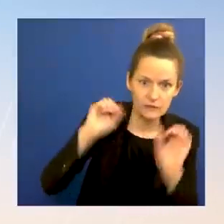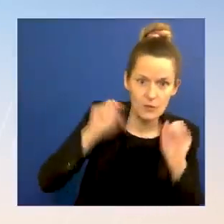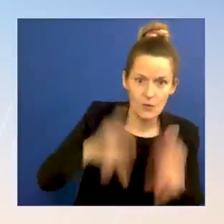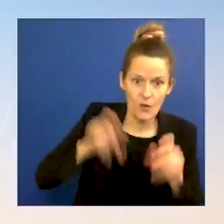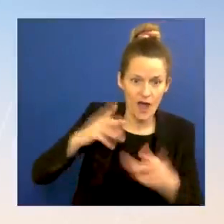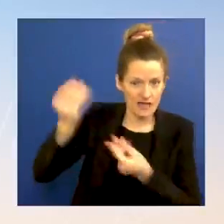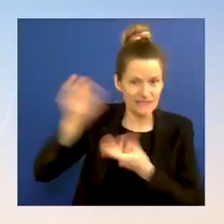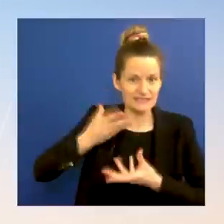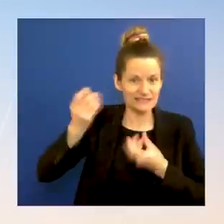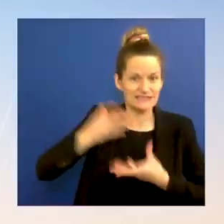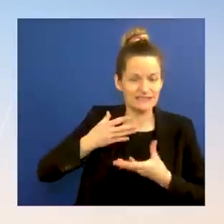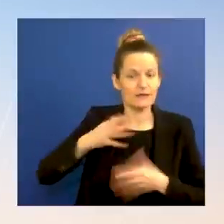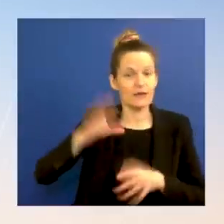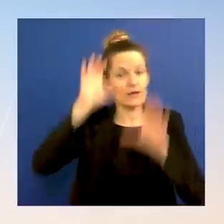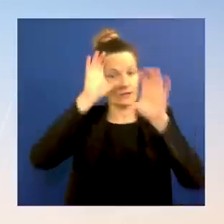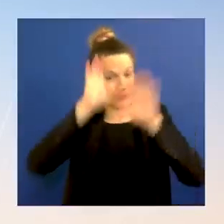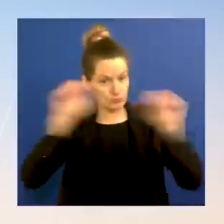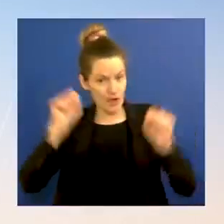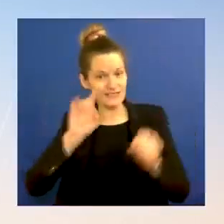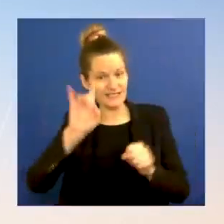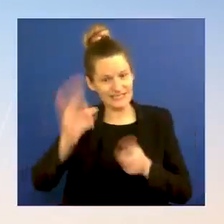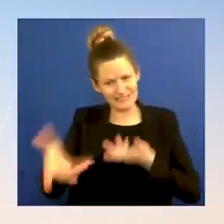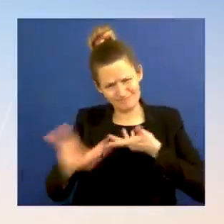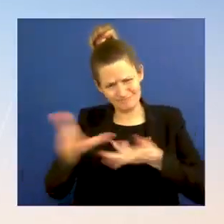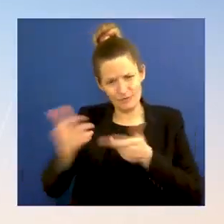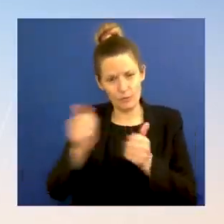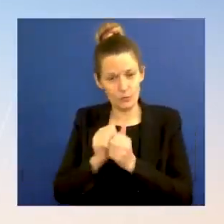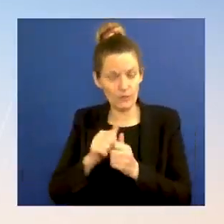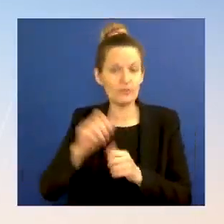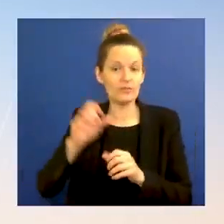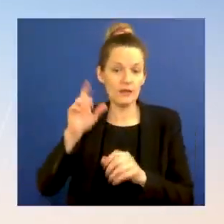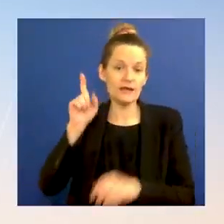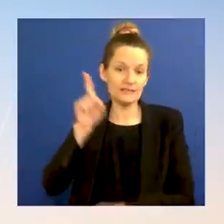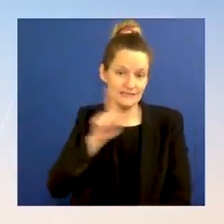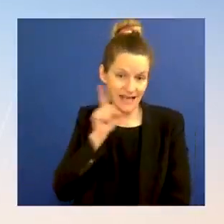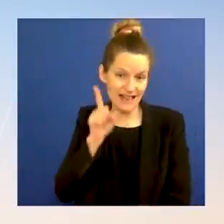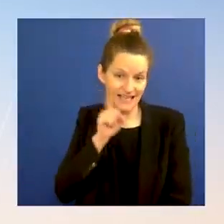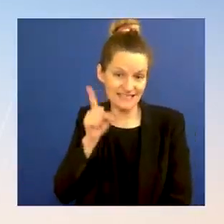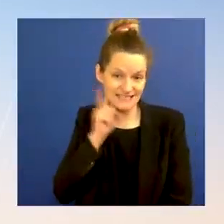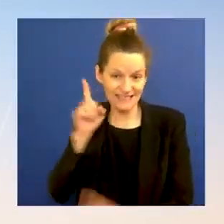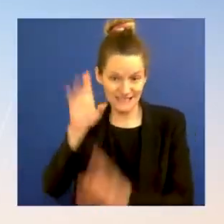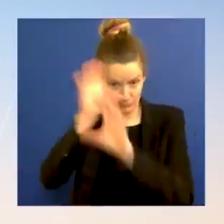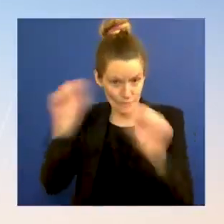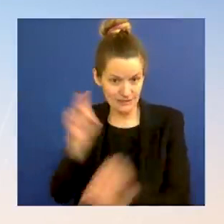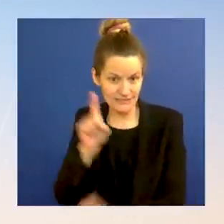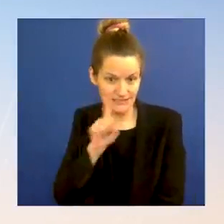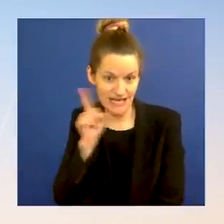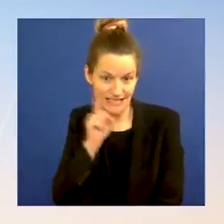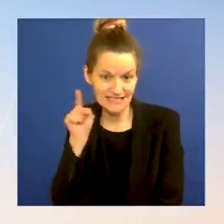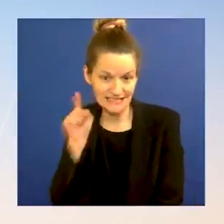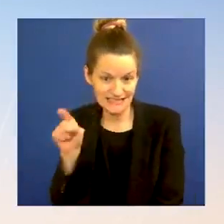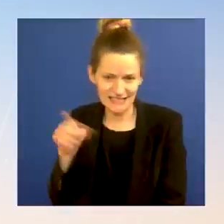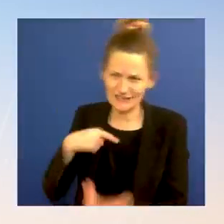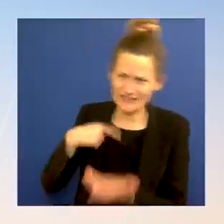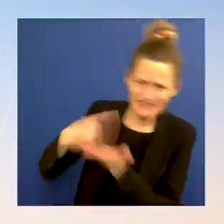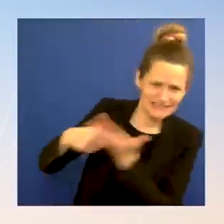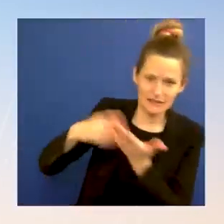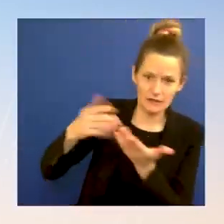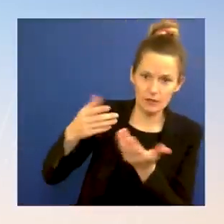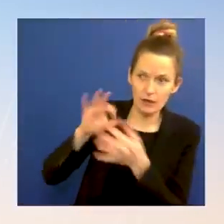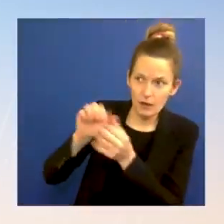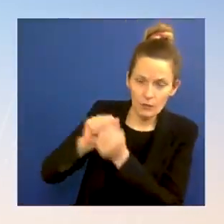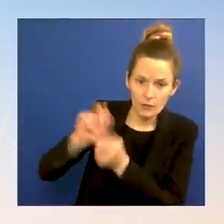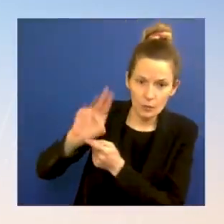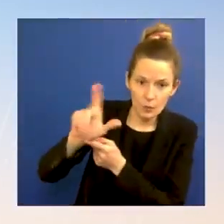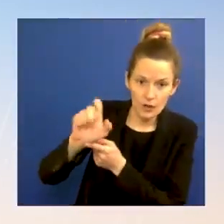the National Nuclear Security Administration for an update on the situation at the plant. So that is a piece of